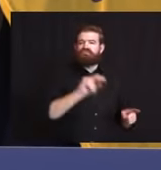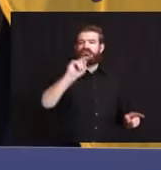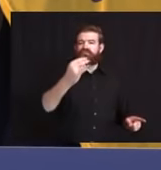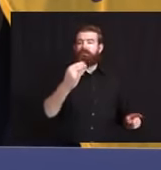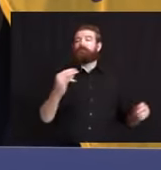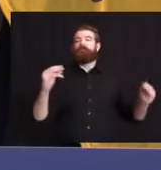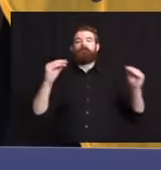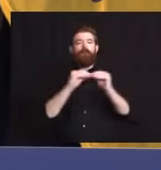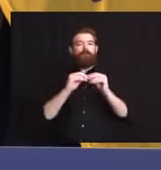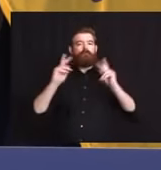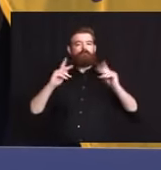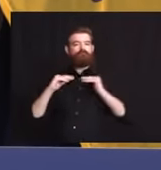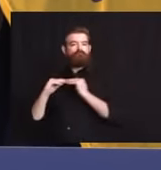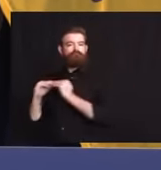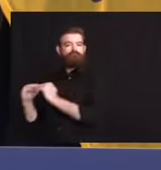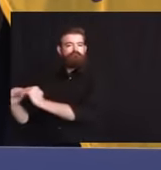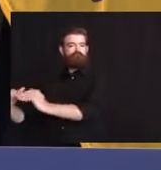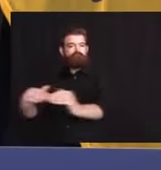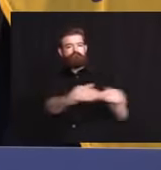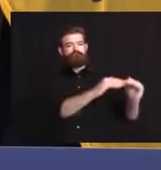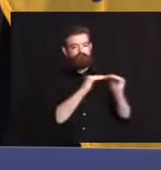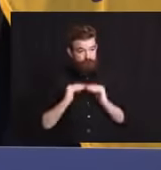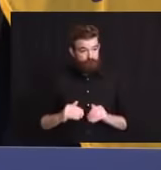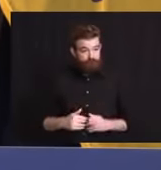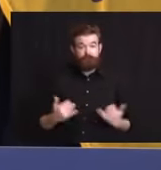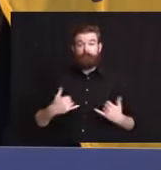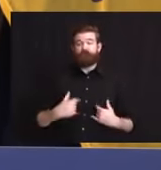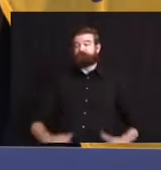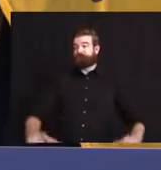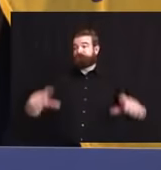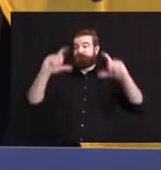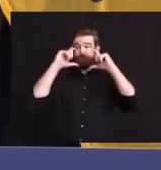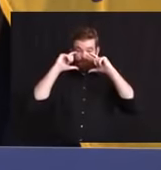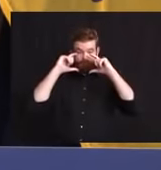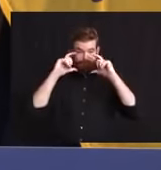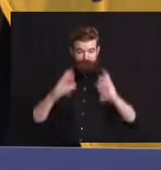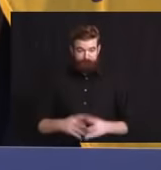So thank you. With that, I'm going to mask up, if that's all right, folks.